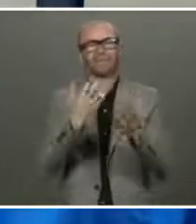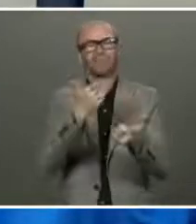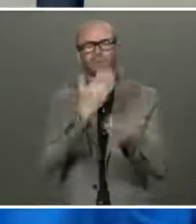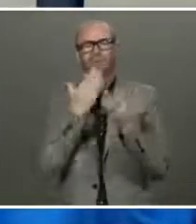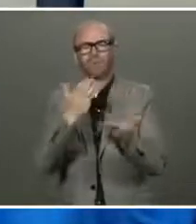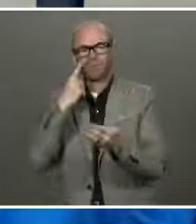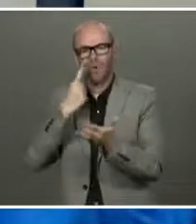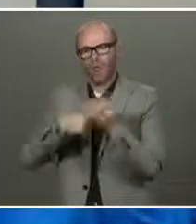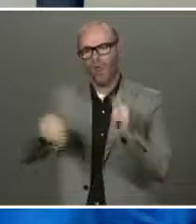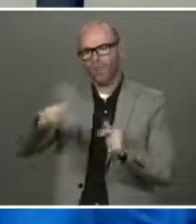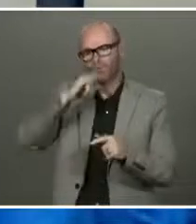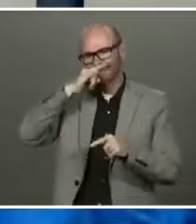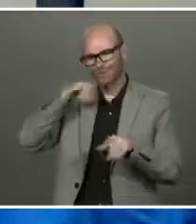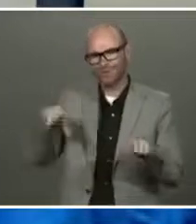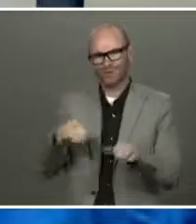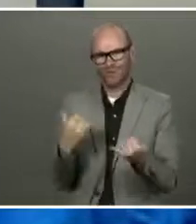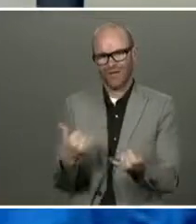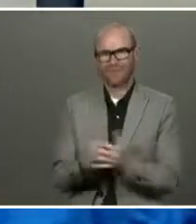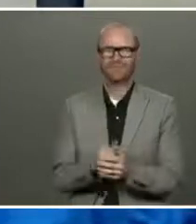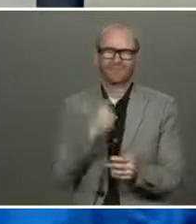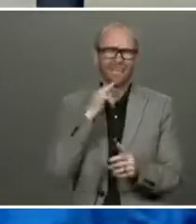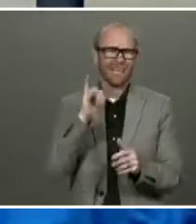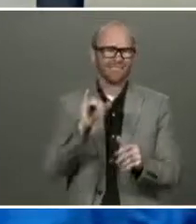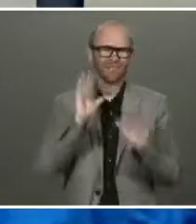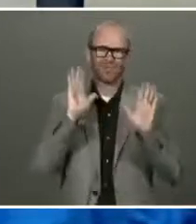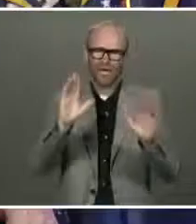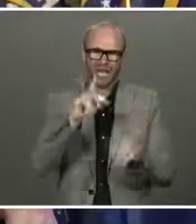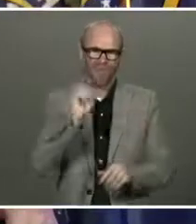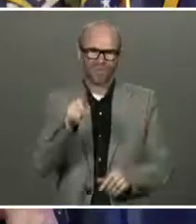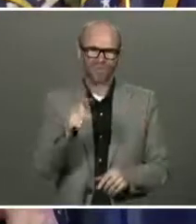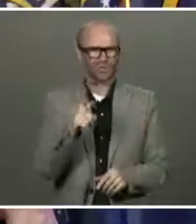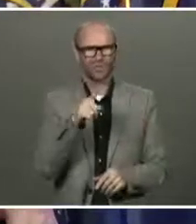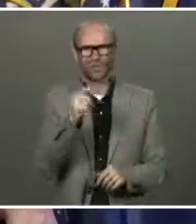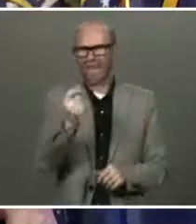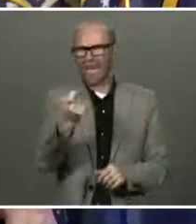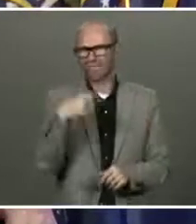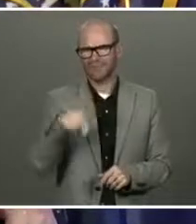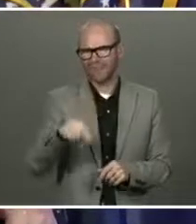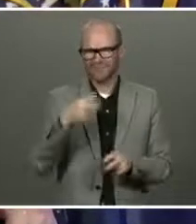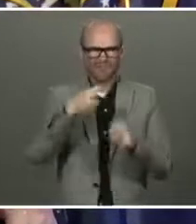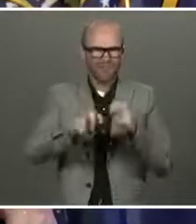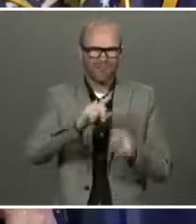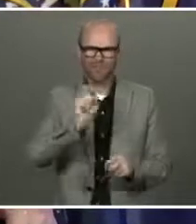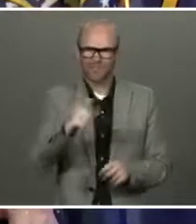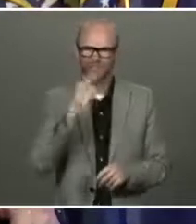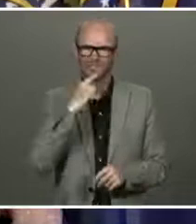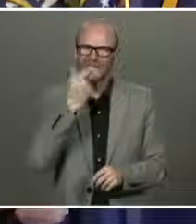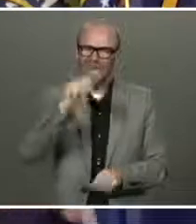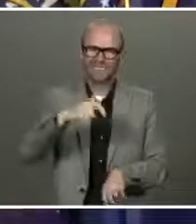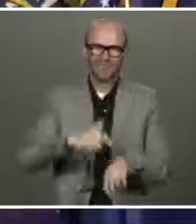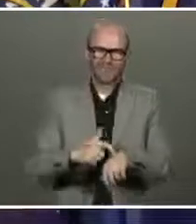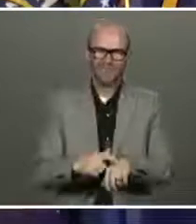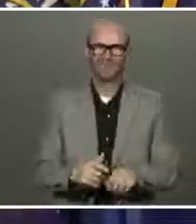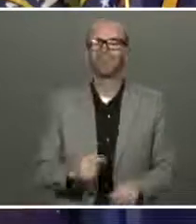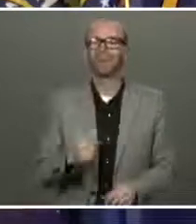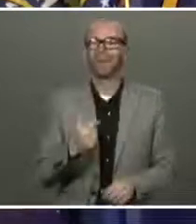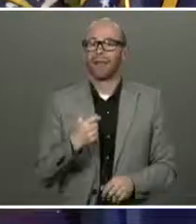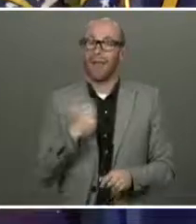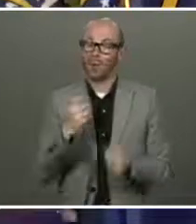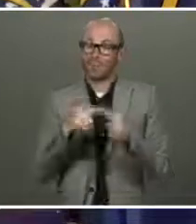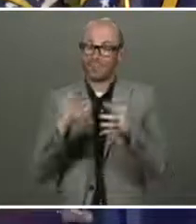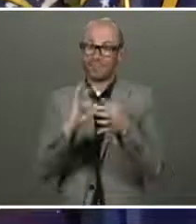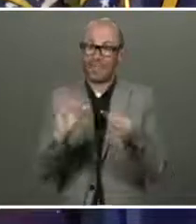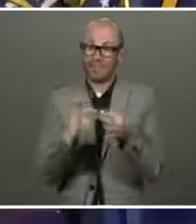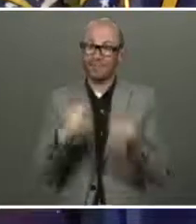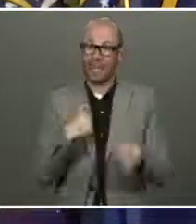doing? Great question, Chris. And you can ask me these tough questions anytime. I appreciate it. By the way, I just want to say